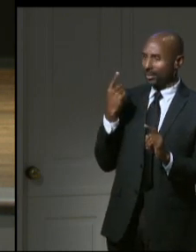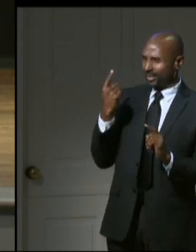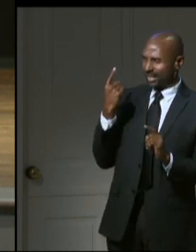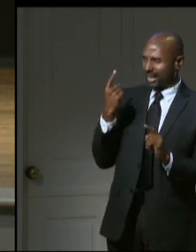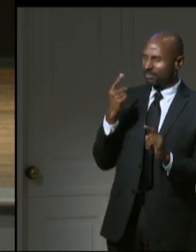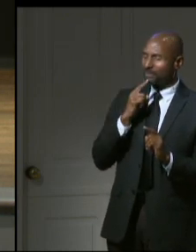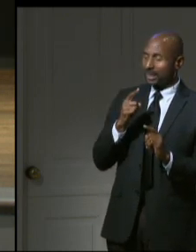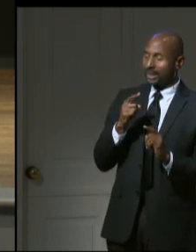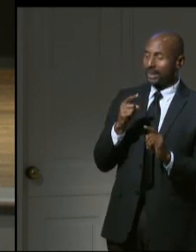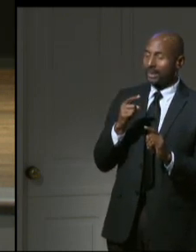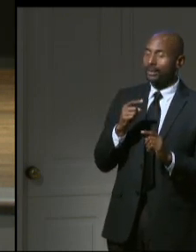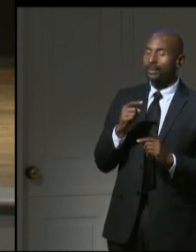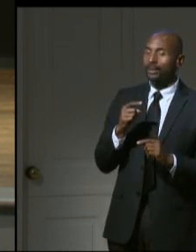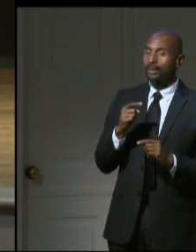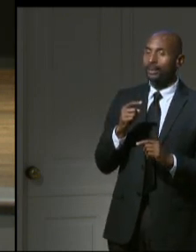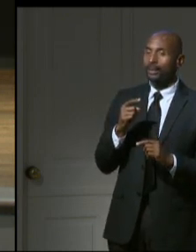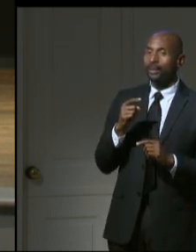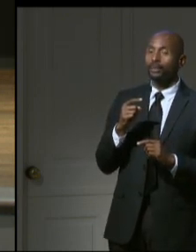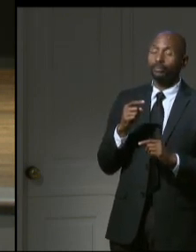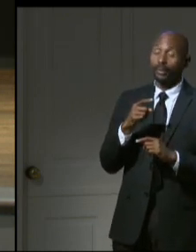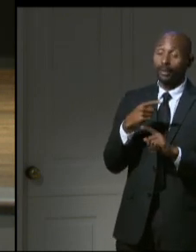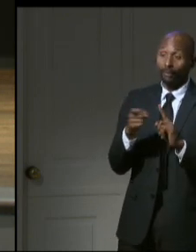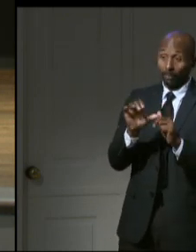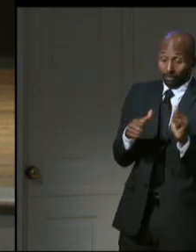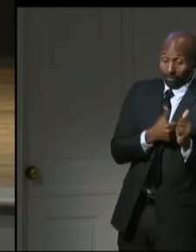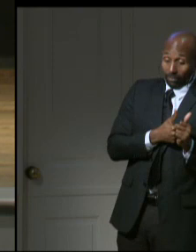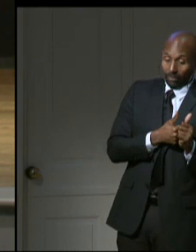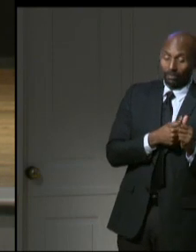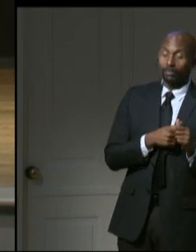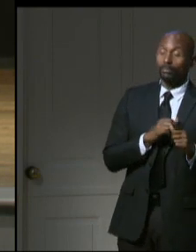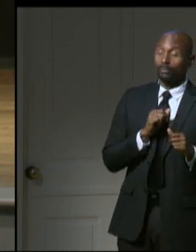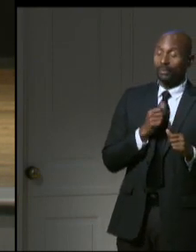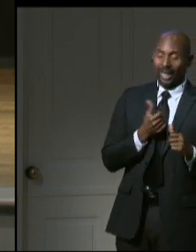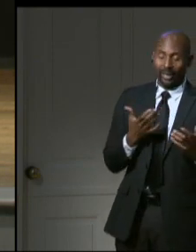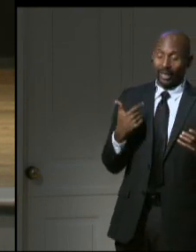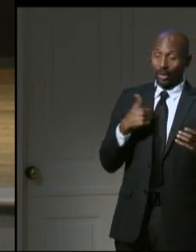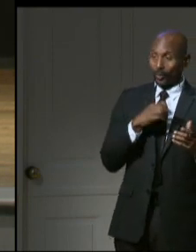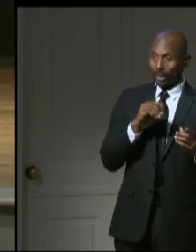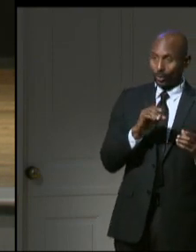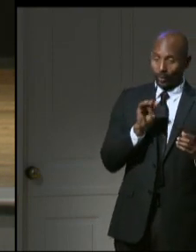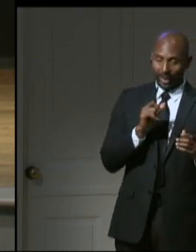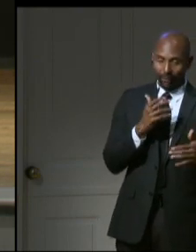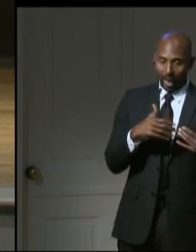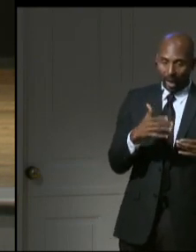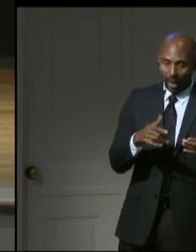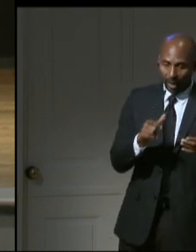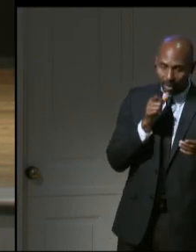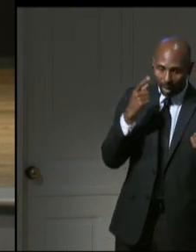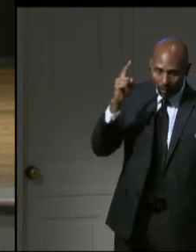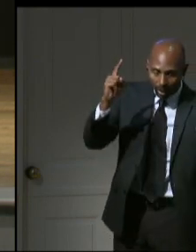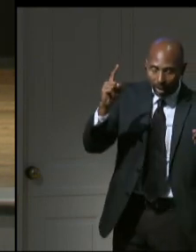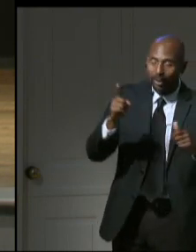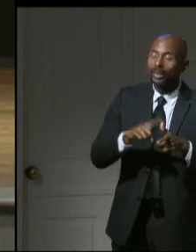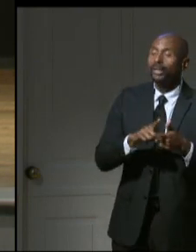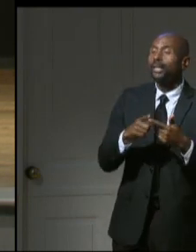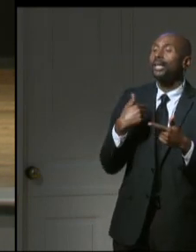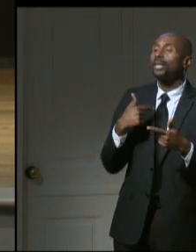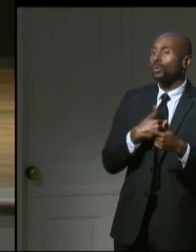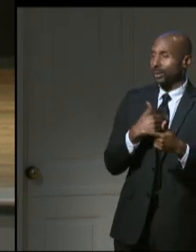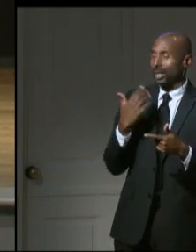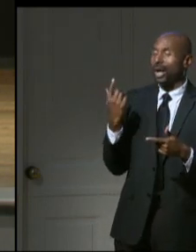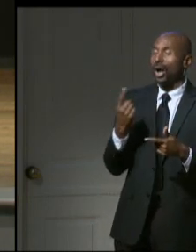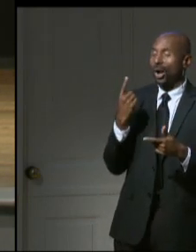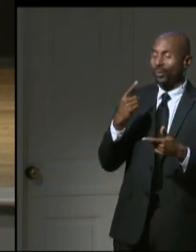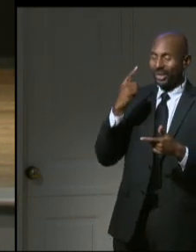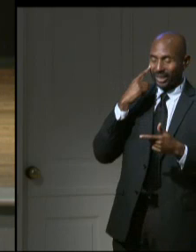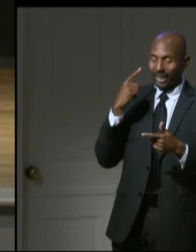of on the back end, anything that we do that doesn't quite work, we can there's always this fear of everything we were